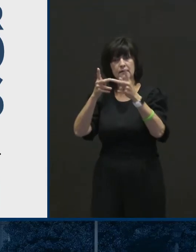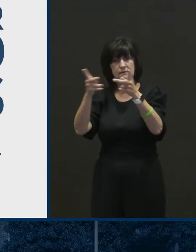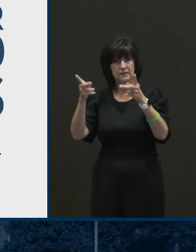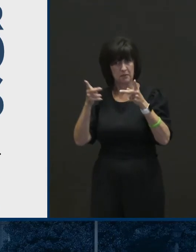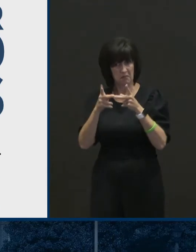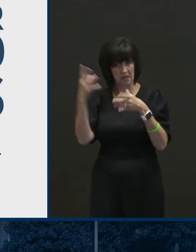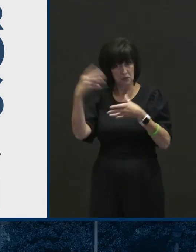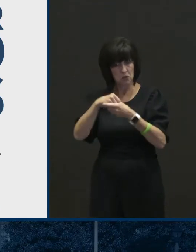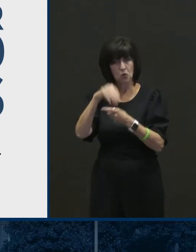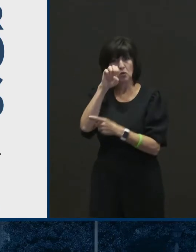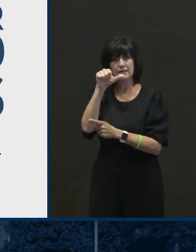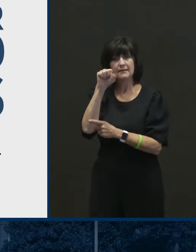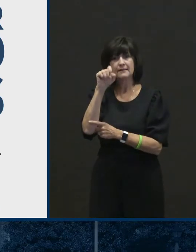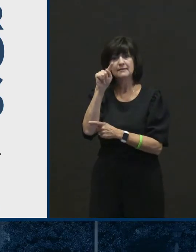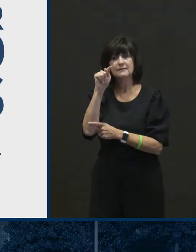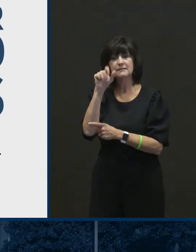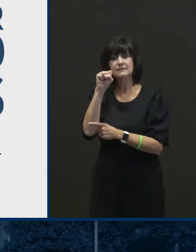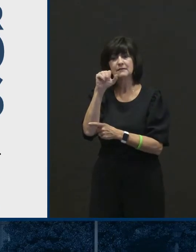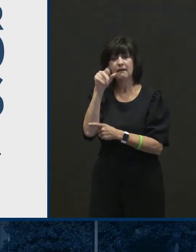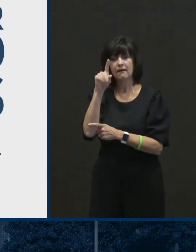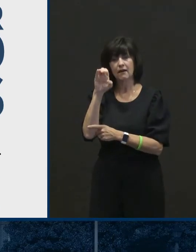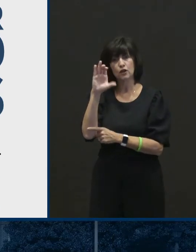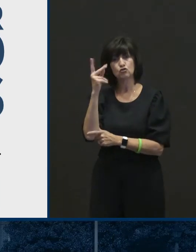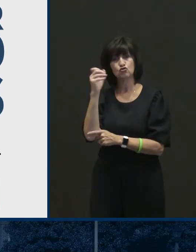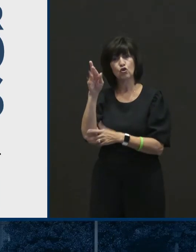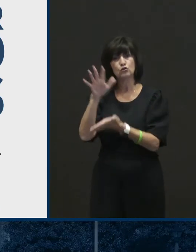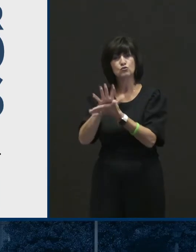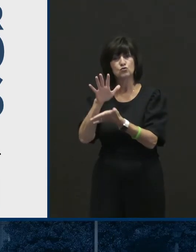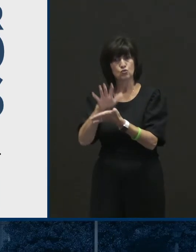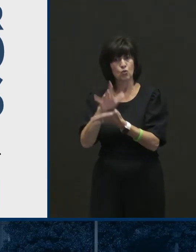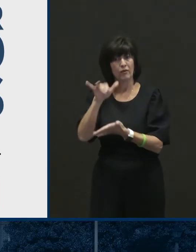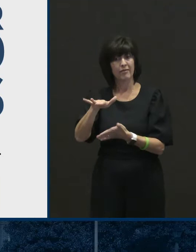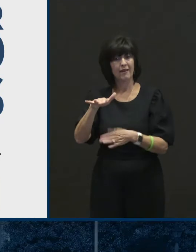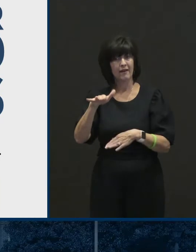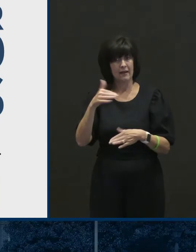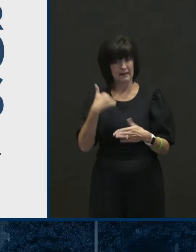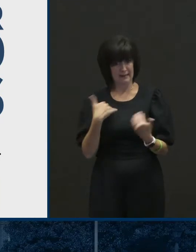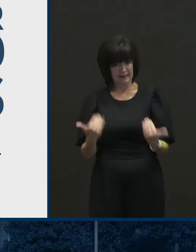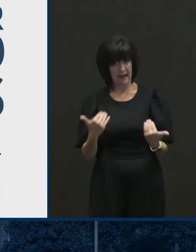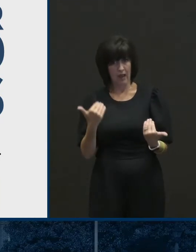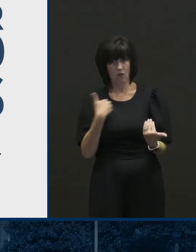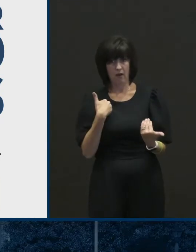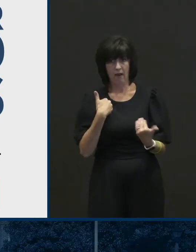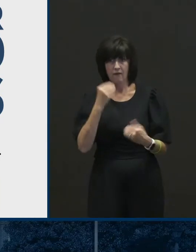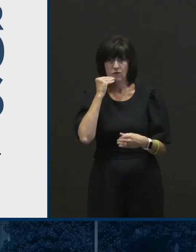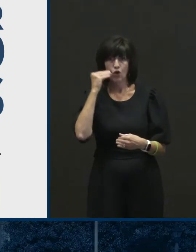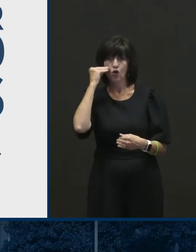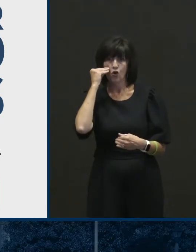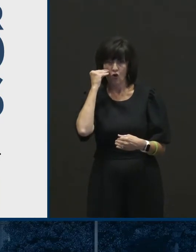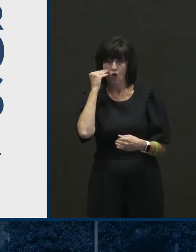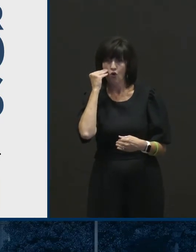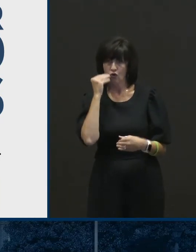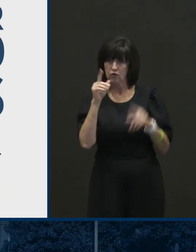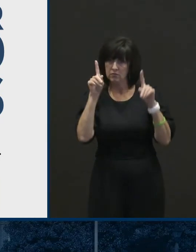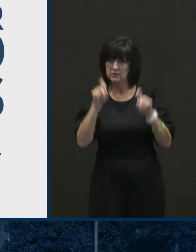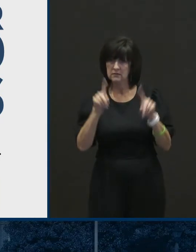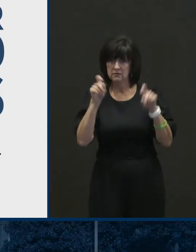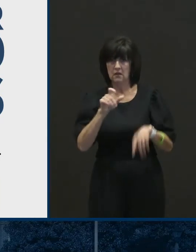Charter. We've got the test at home, which is de.gov/home test, really a